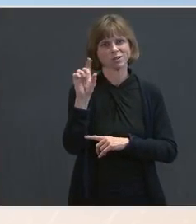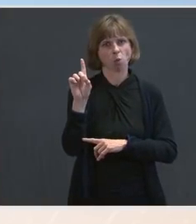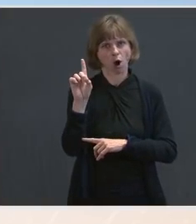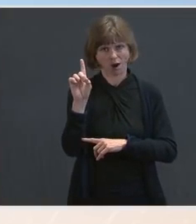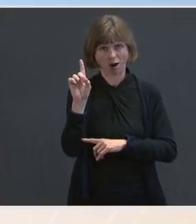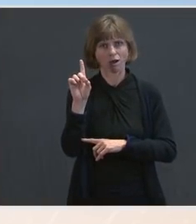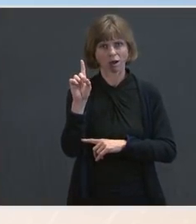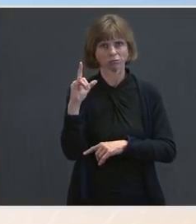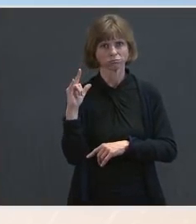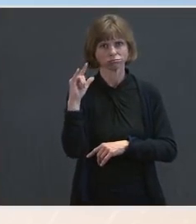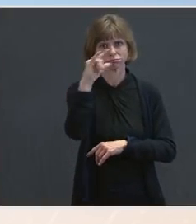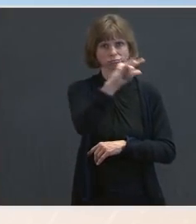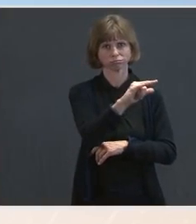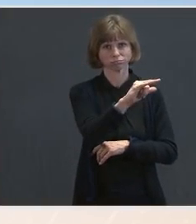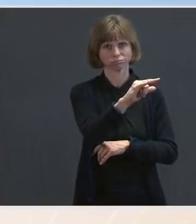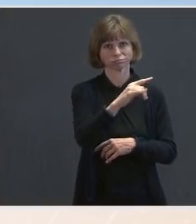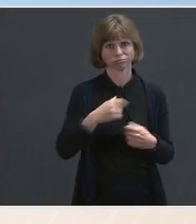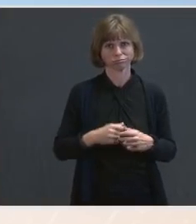of course, a unique